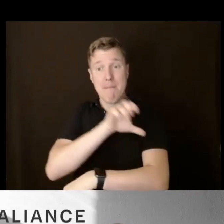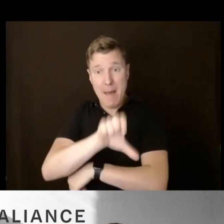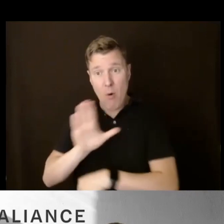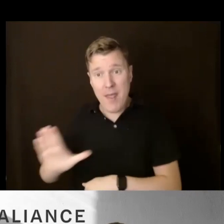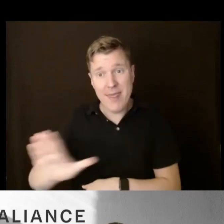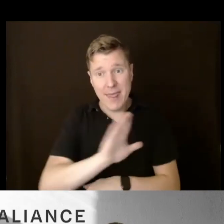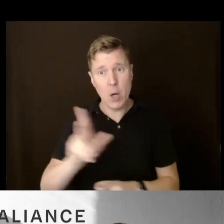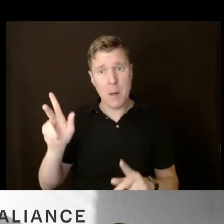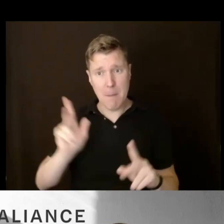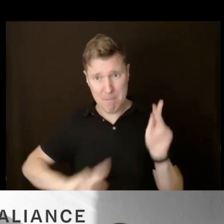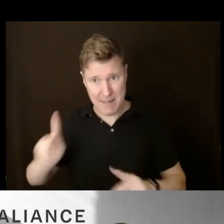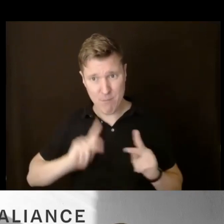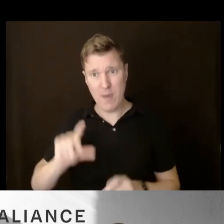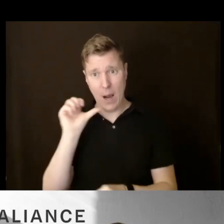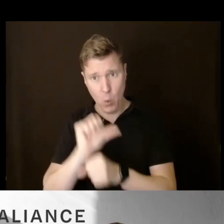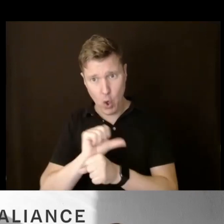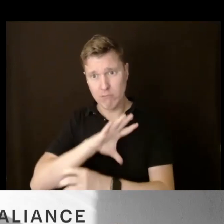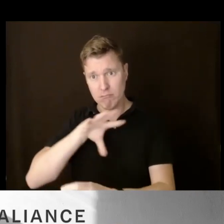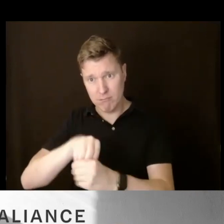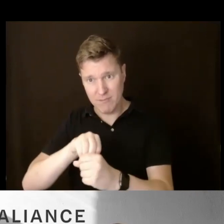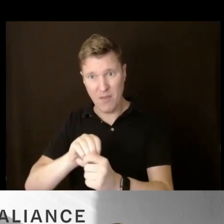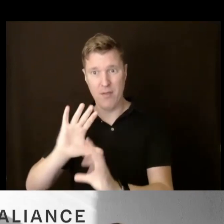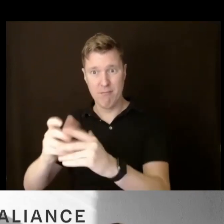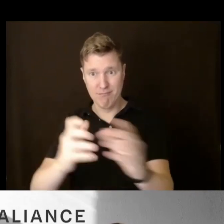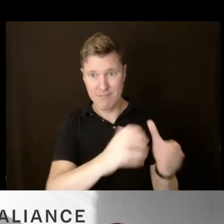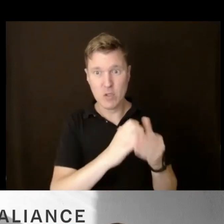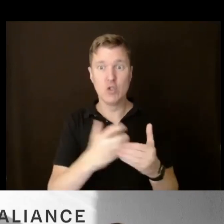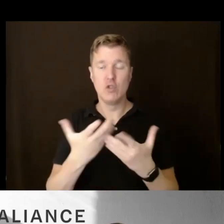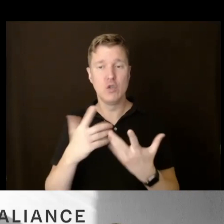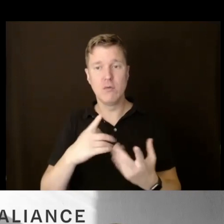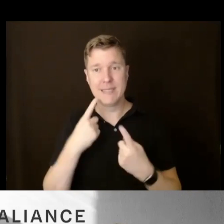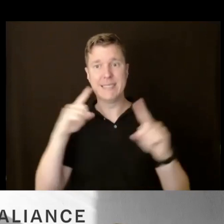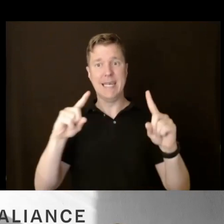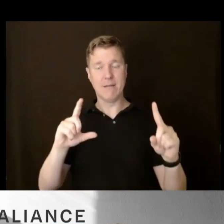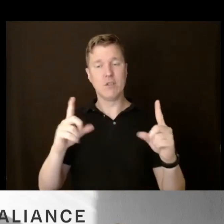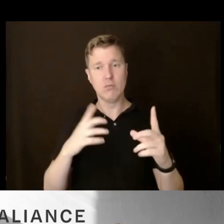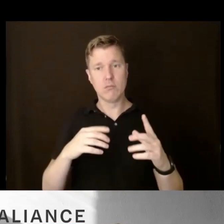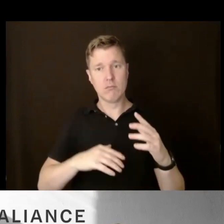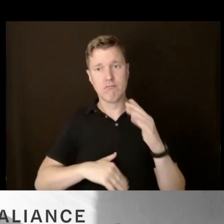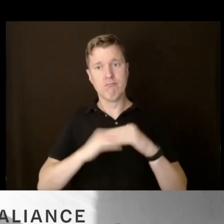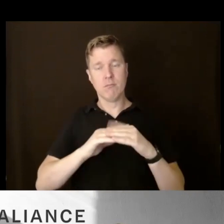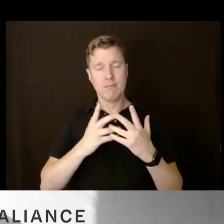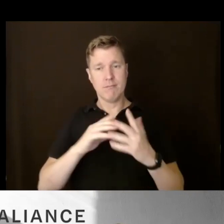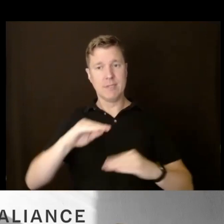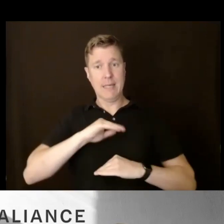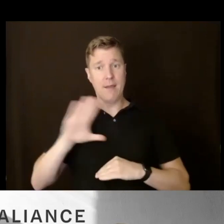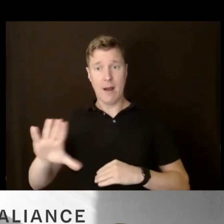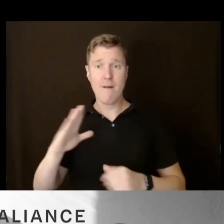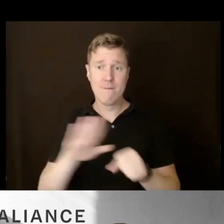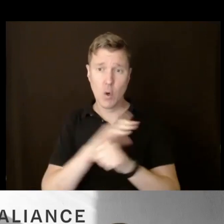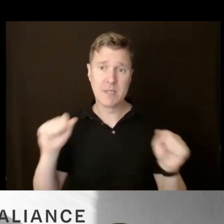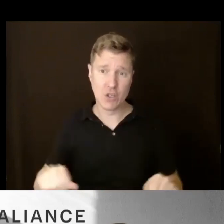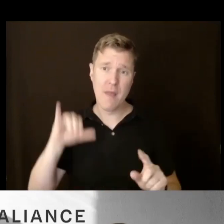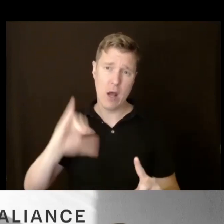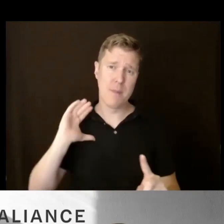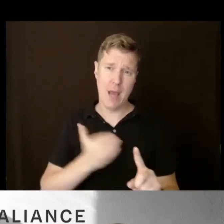connected to them, that work with and for them, to reach their full potential. And so we would see that as a big success.